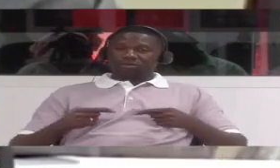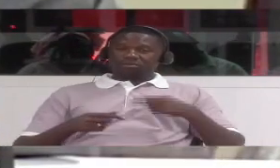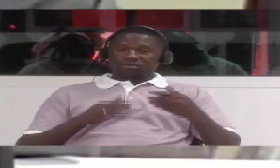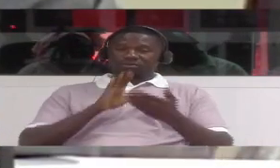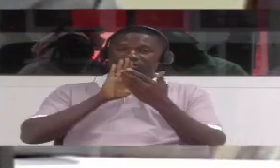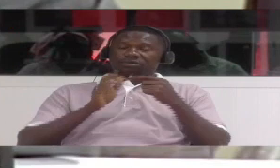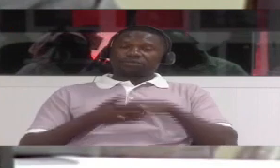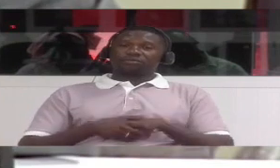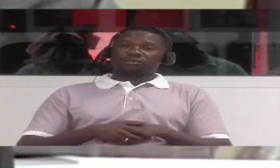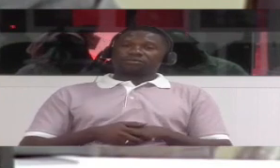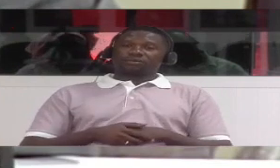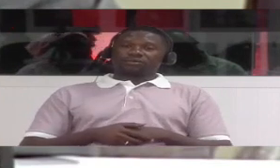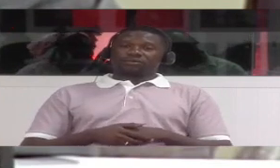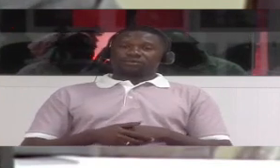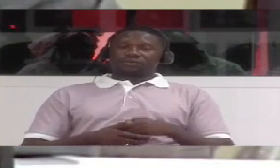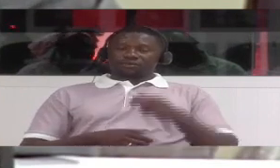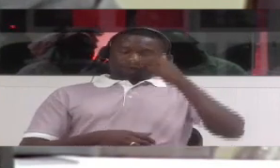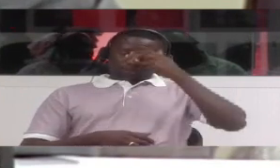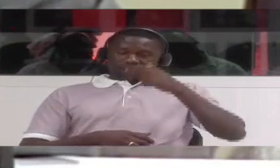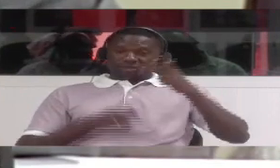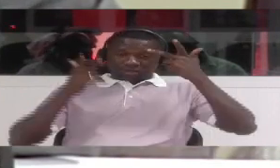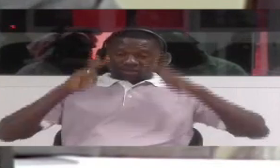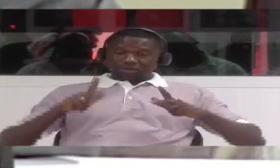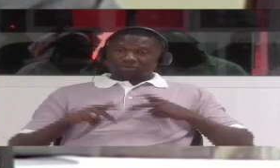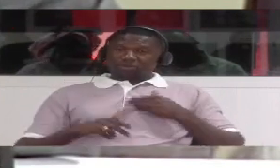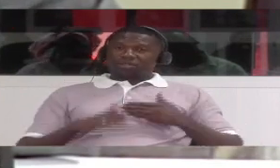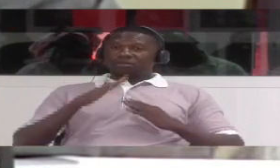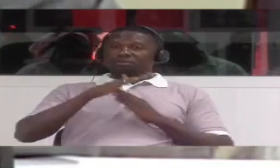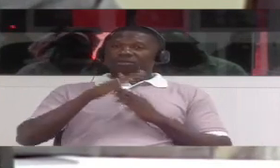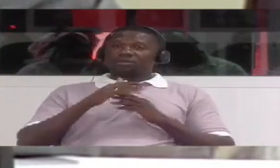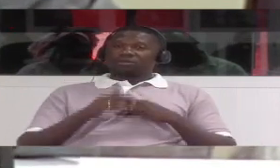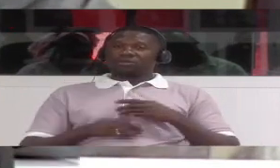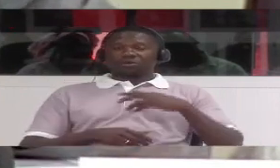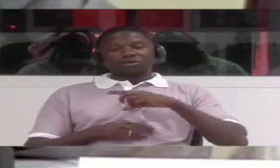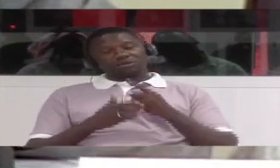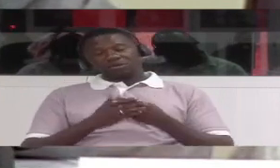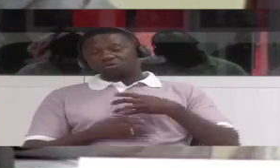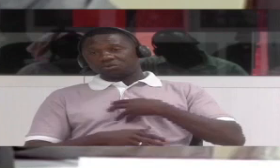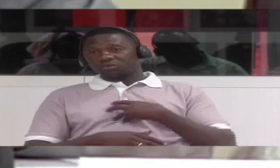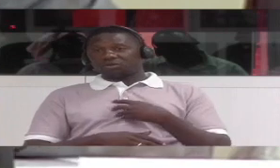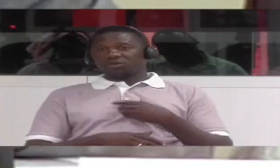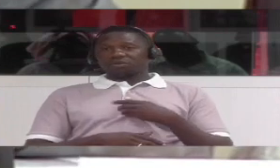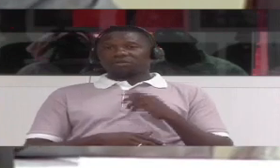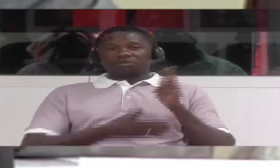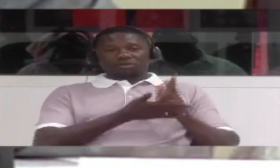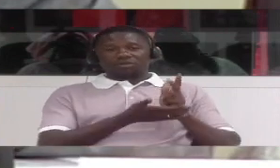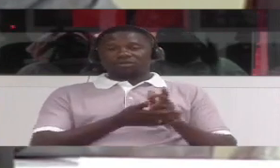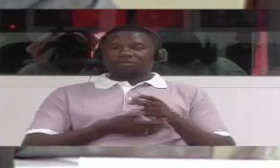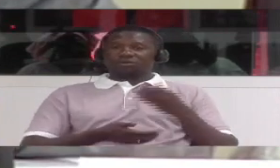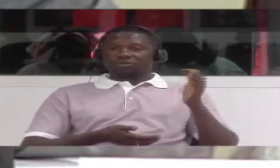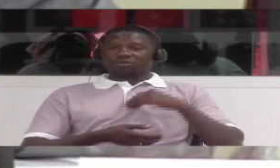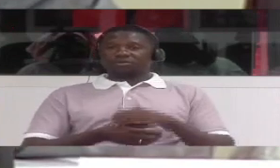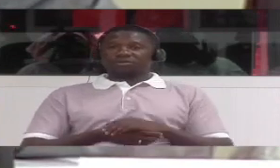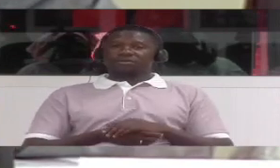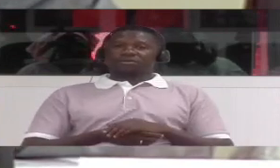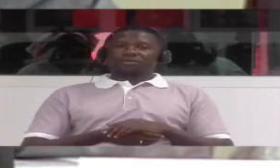would take a break unless you want to have a witness come in before the 1:30 break.